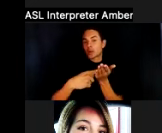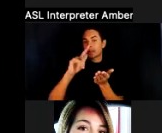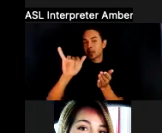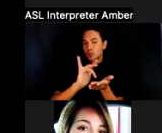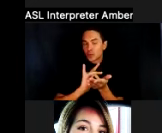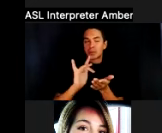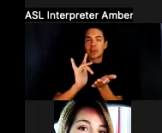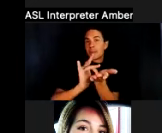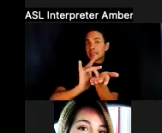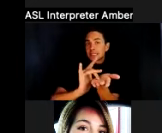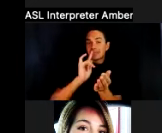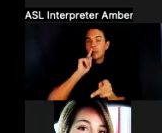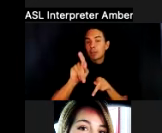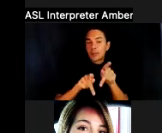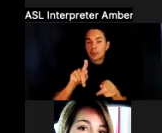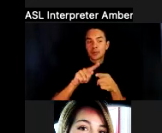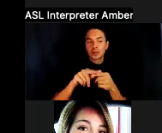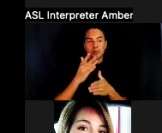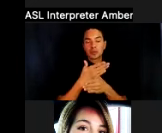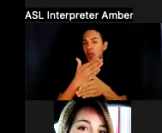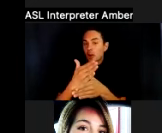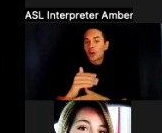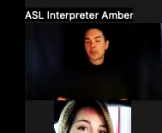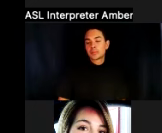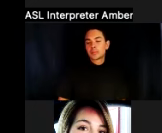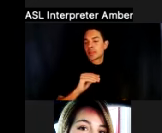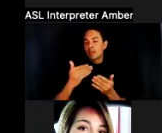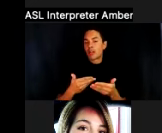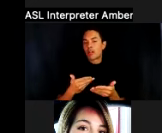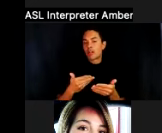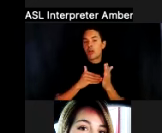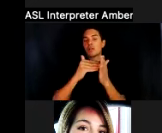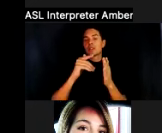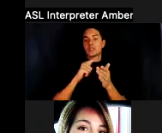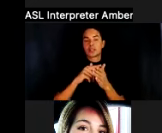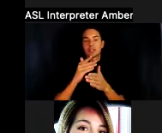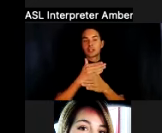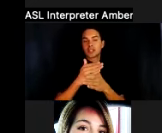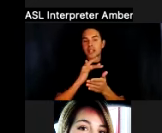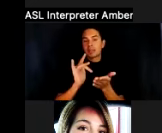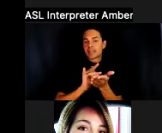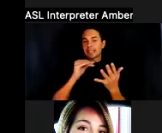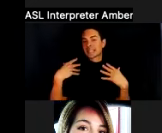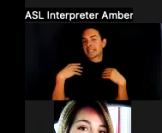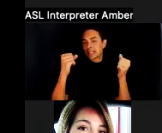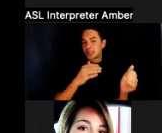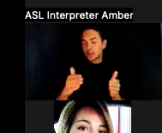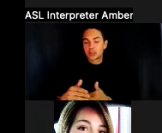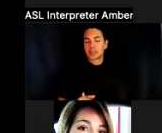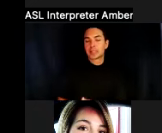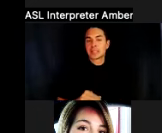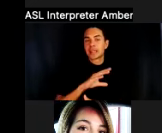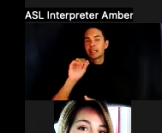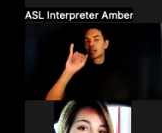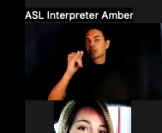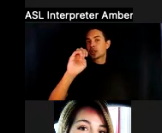medicines for people to share, and often for first time, like medicines and healers. And yep, Jennifer's